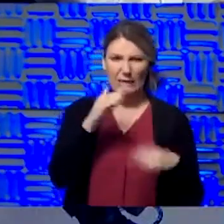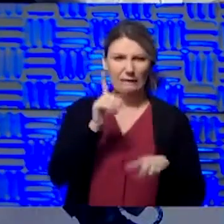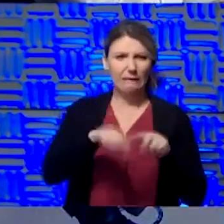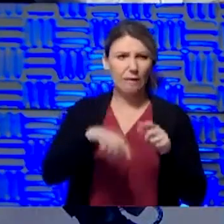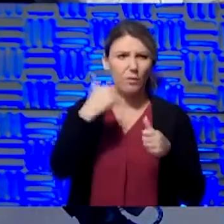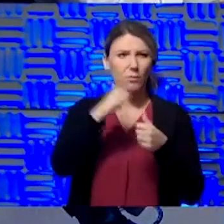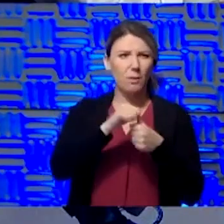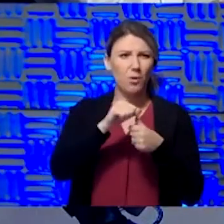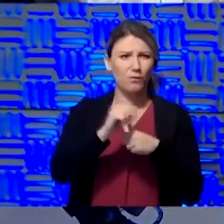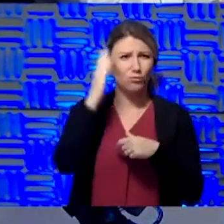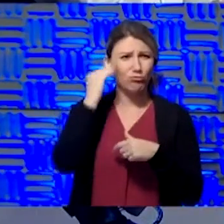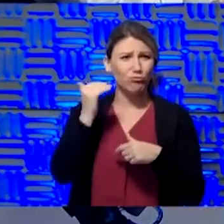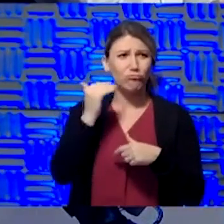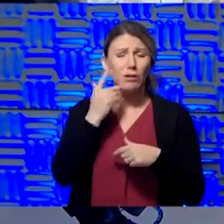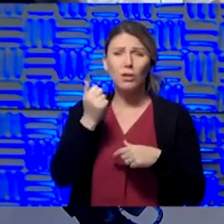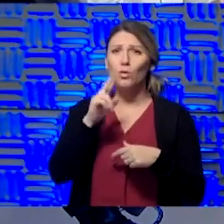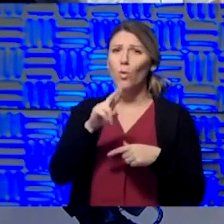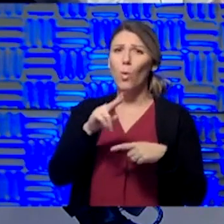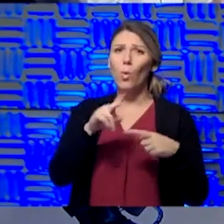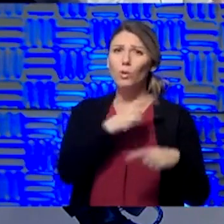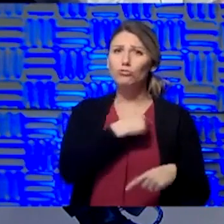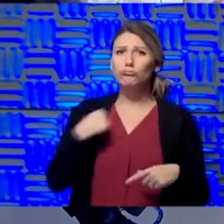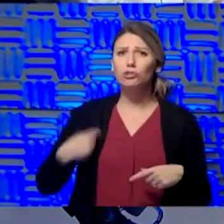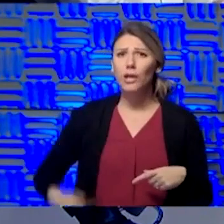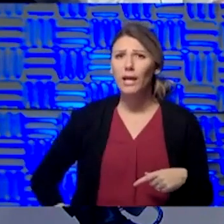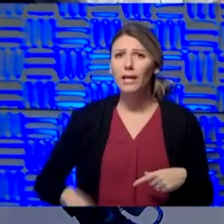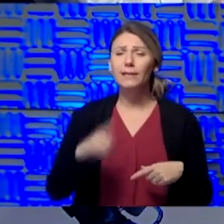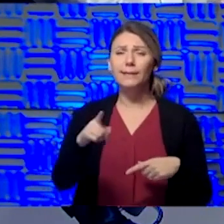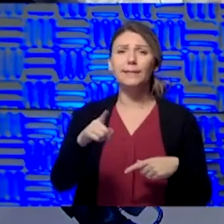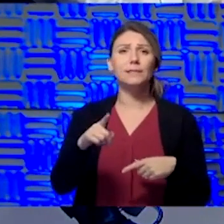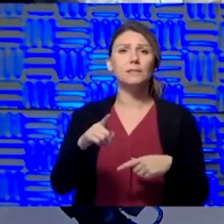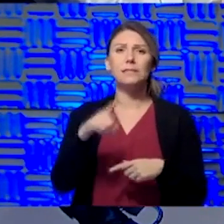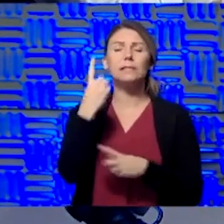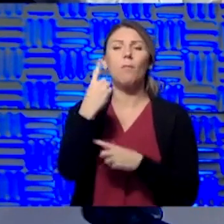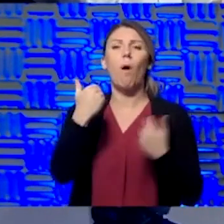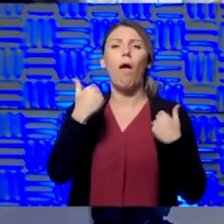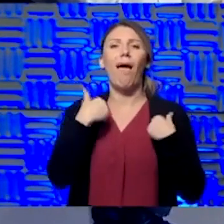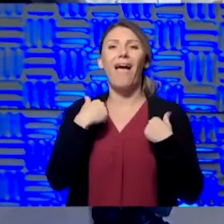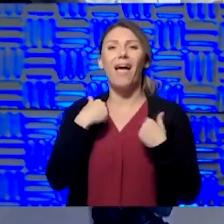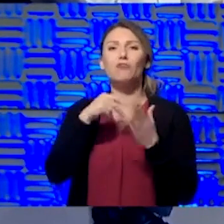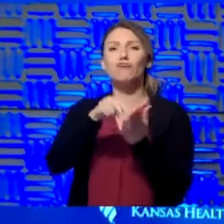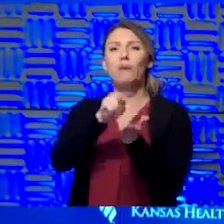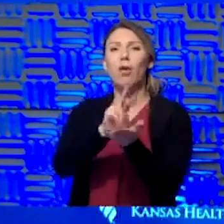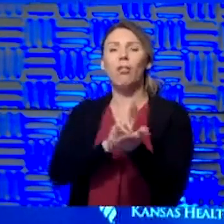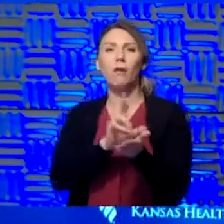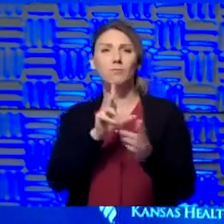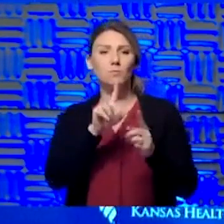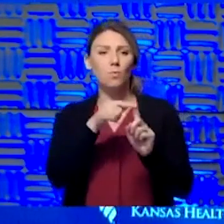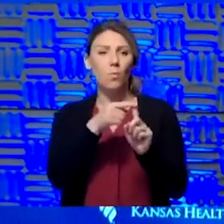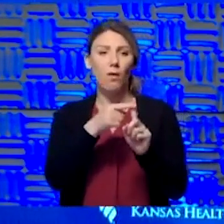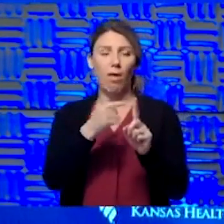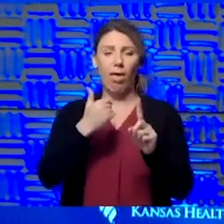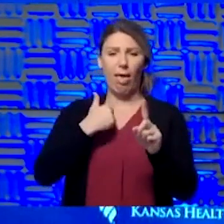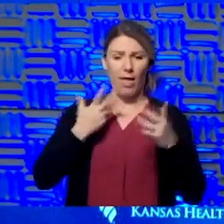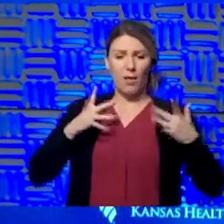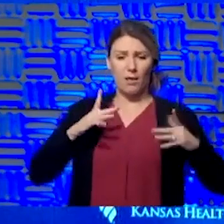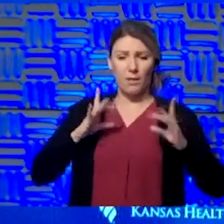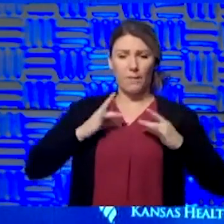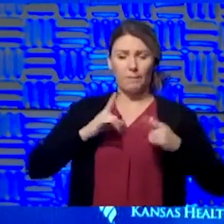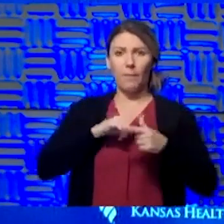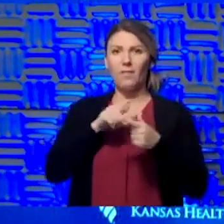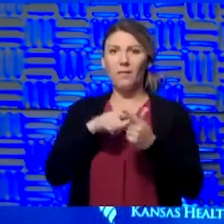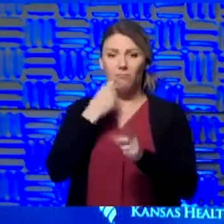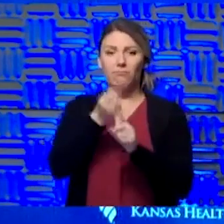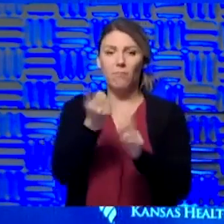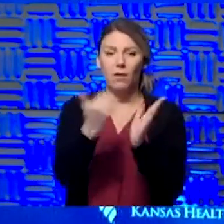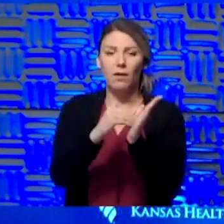100 and some odd patients who relapsed and had another infection with it. Yeah. And I think what's notable about that is, A, you wish that